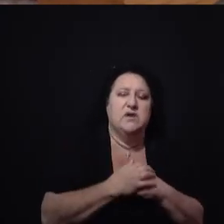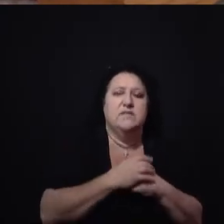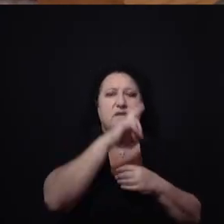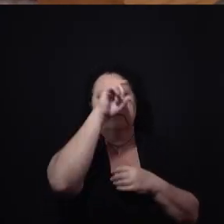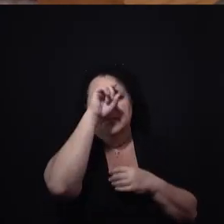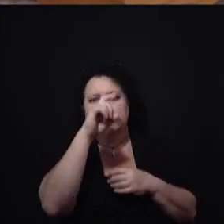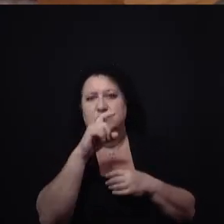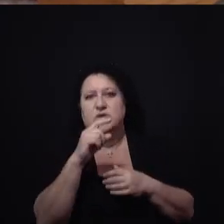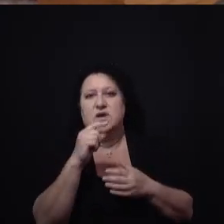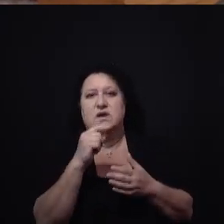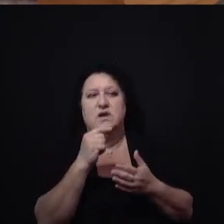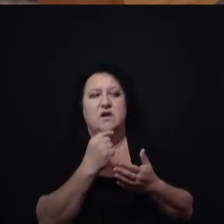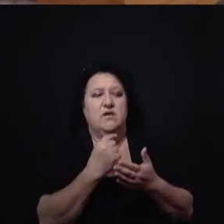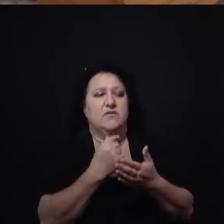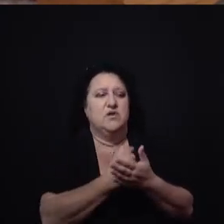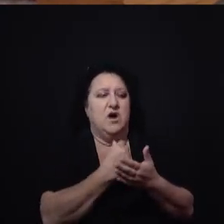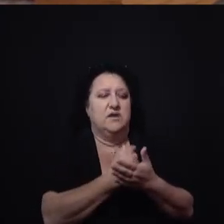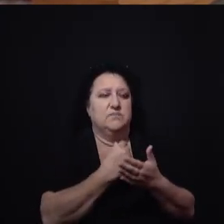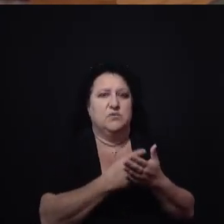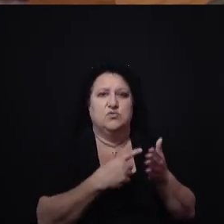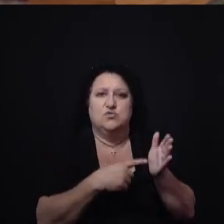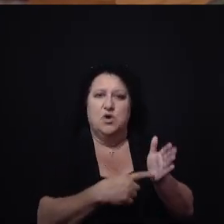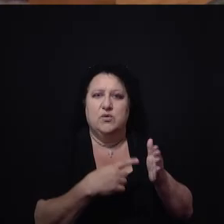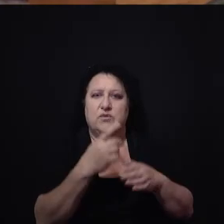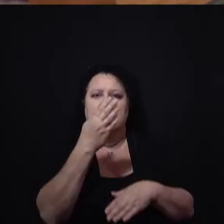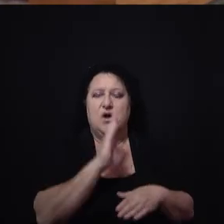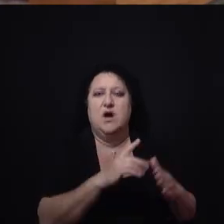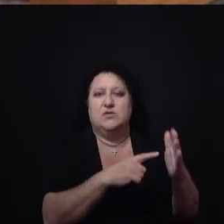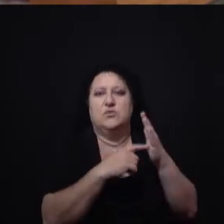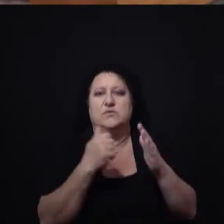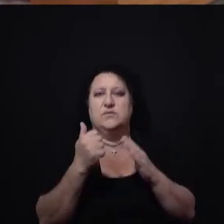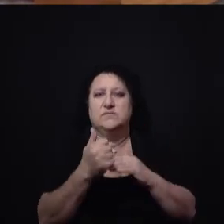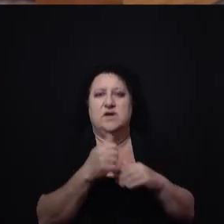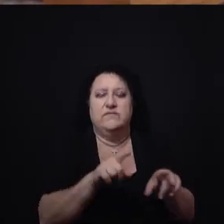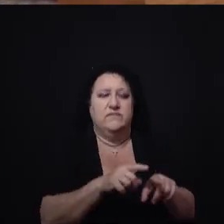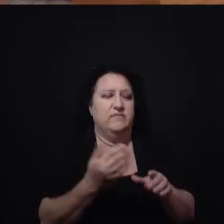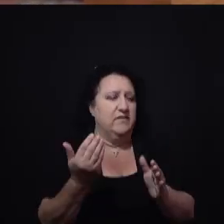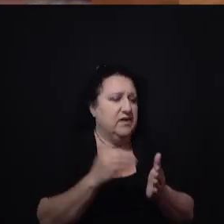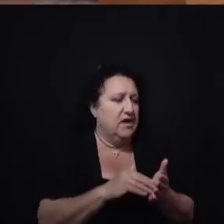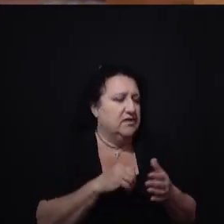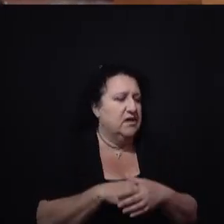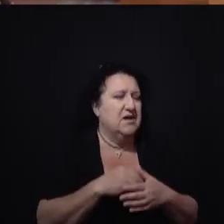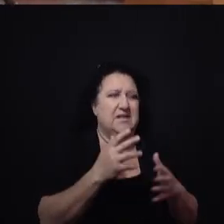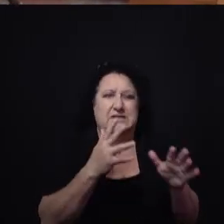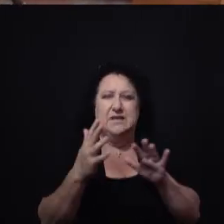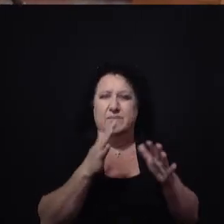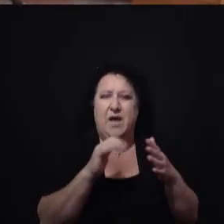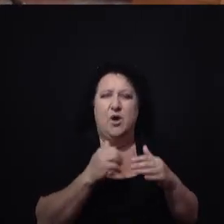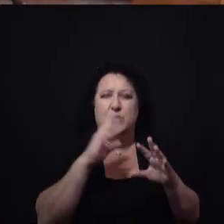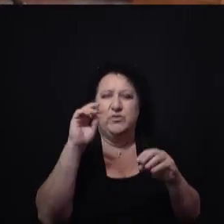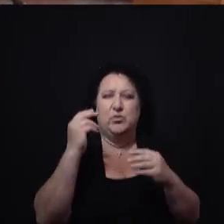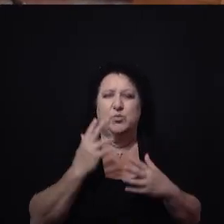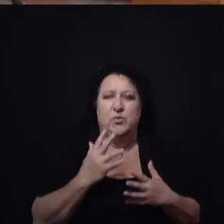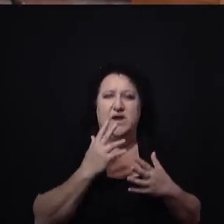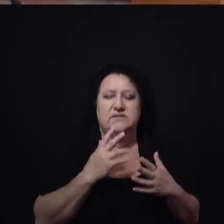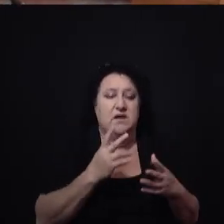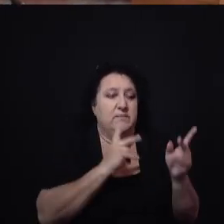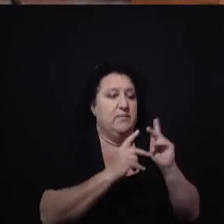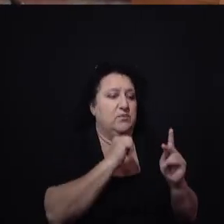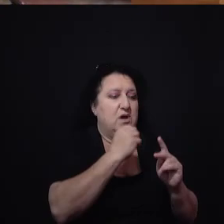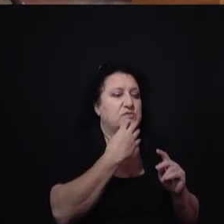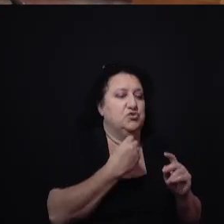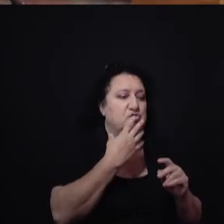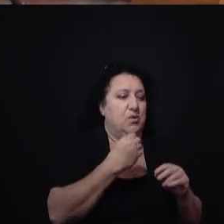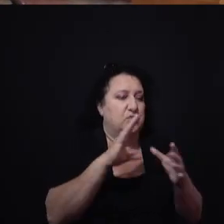gospel that God has now revealed. Again, there was the what? Some way, somehow, by his grace, he was going to make a way for the Gentiles to come in. Some